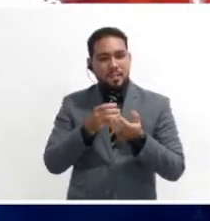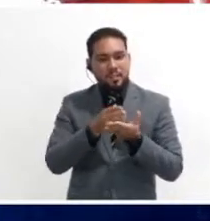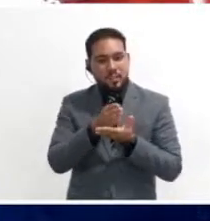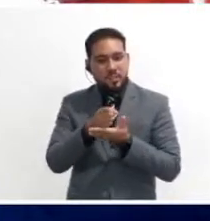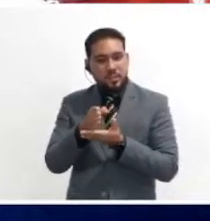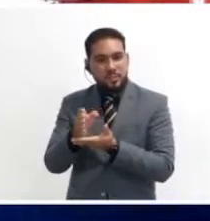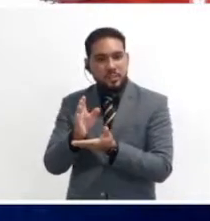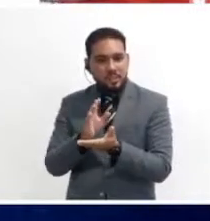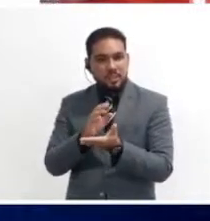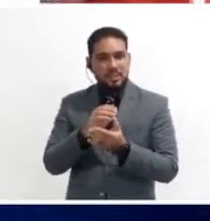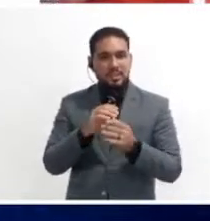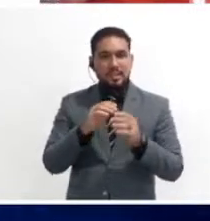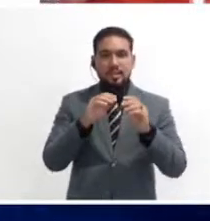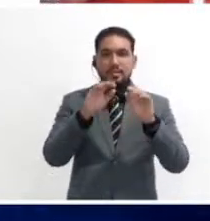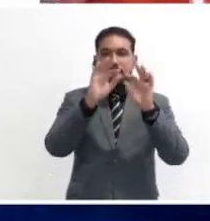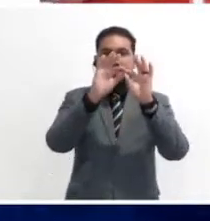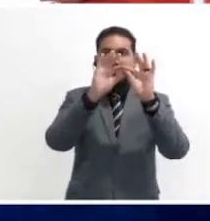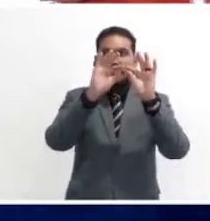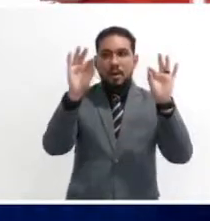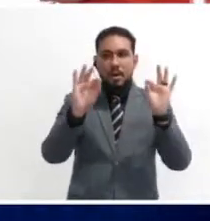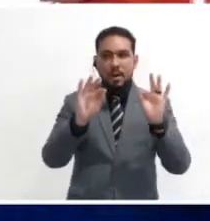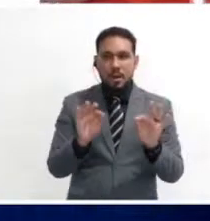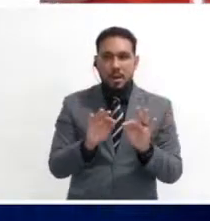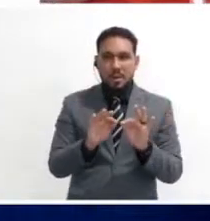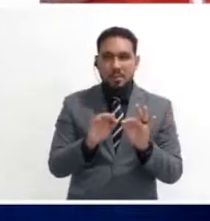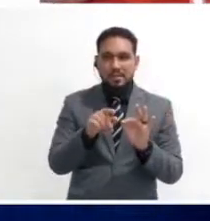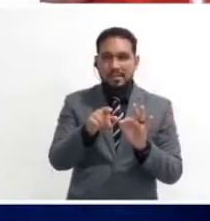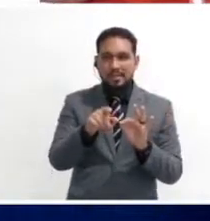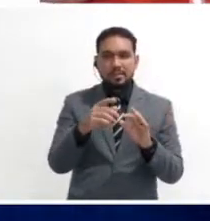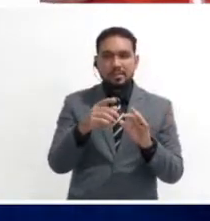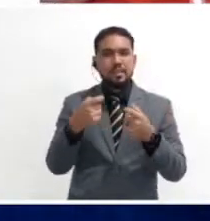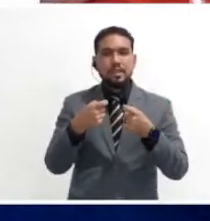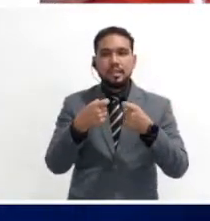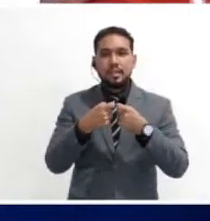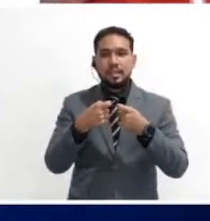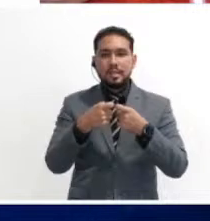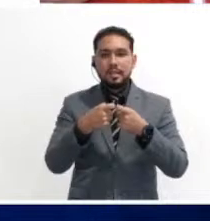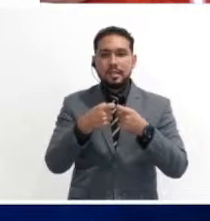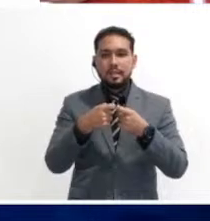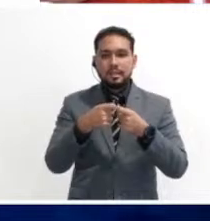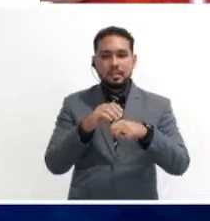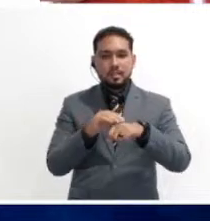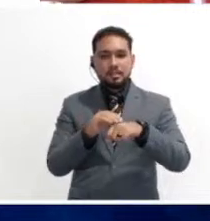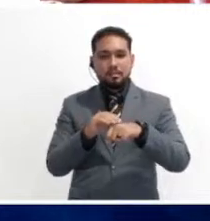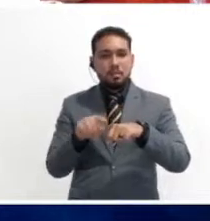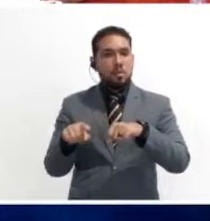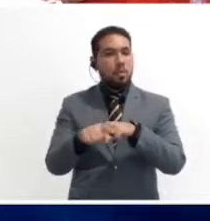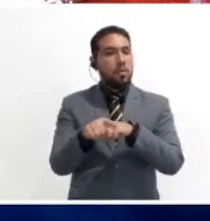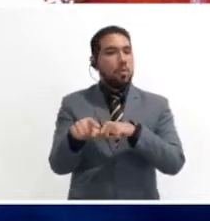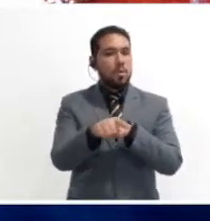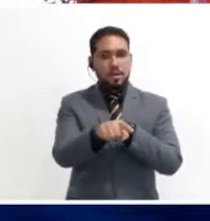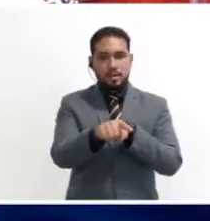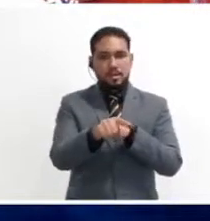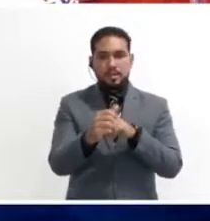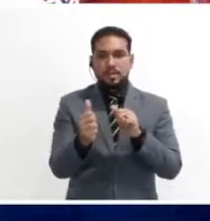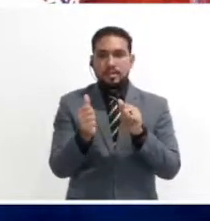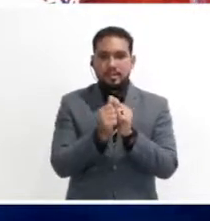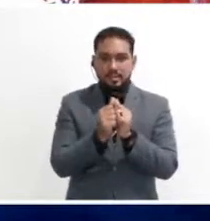a duplexer. So it's, again, kind of signifies there's many of these RF components all within the same